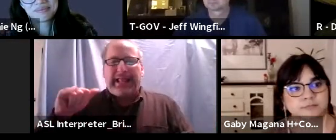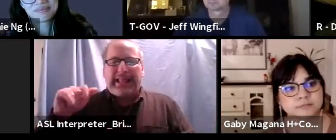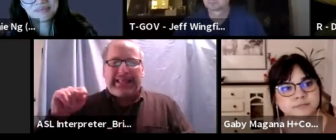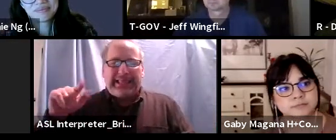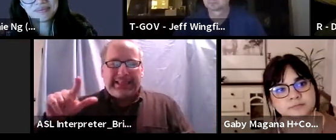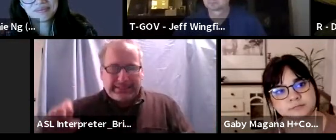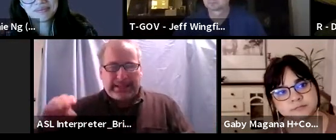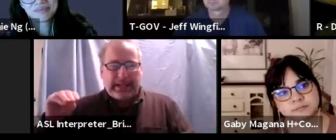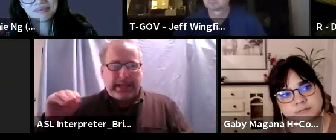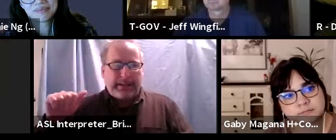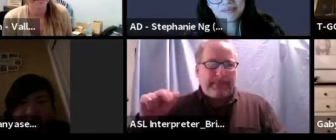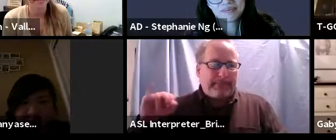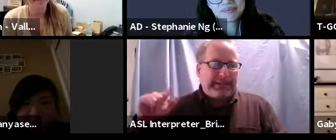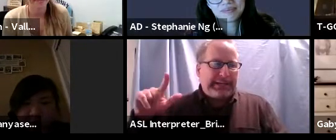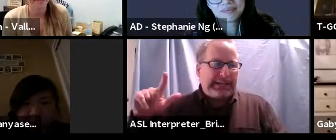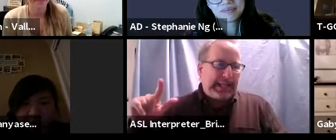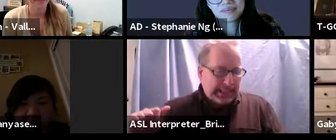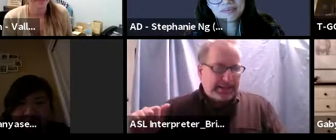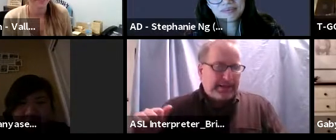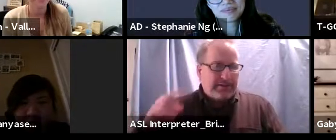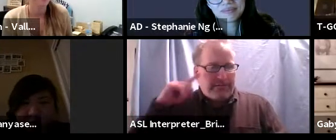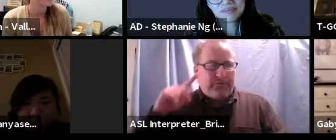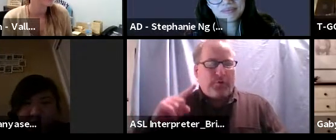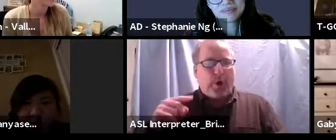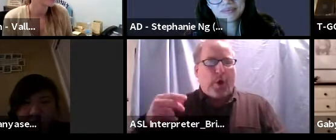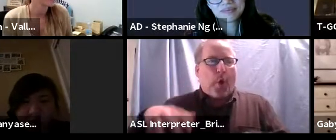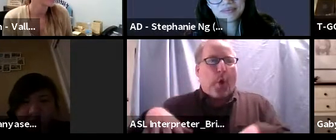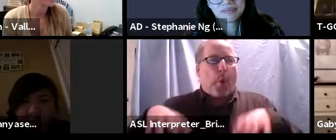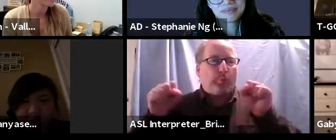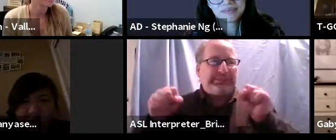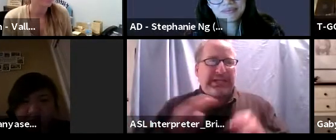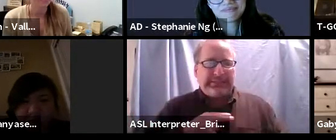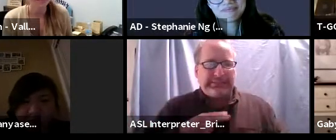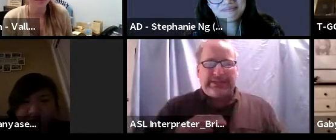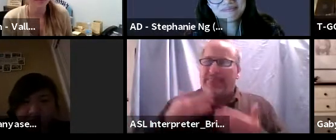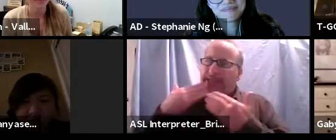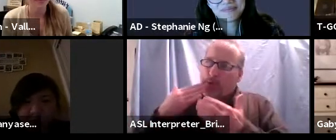group for graciously hosting us.